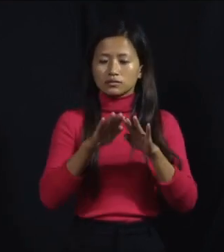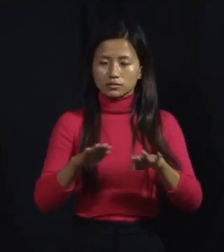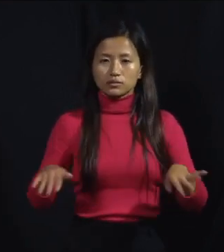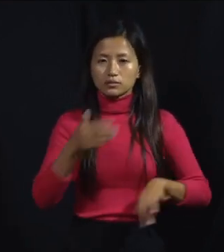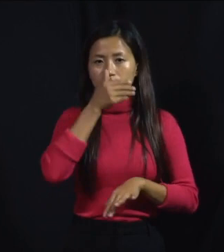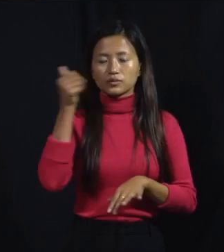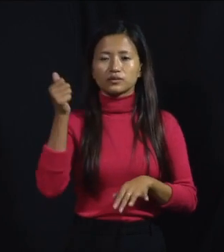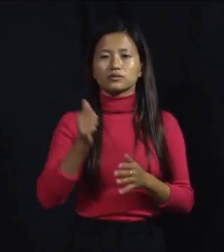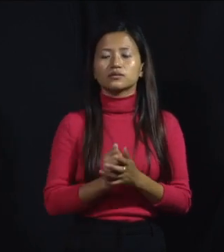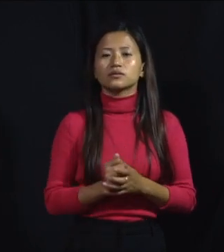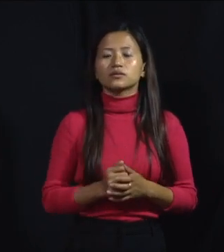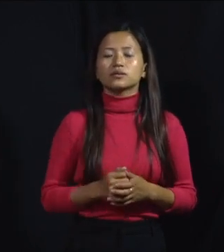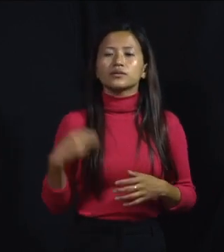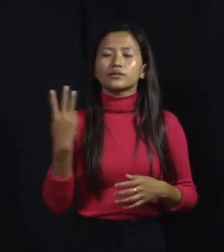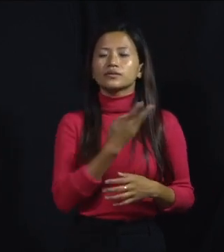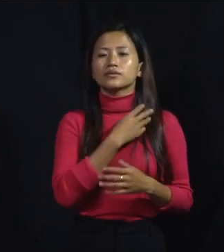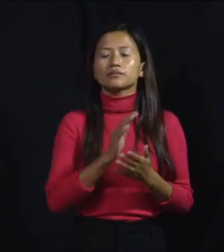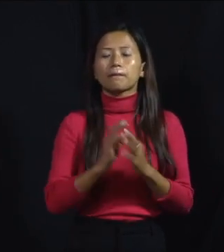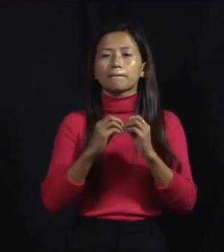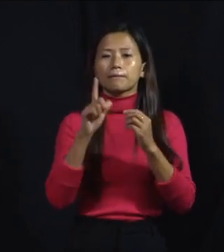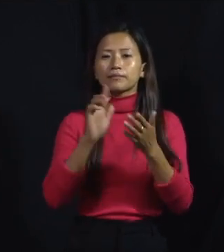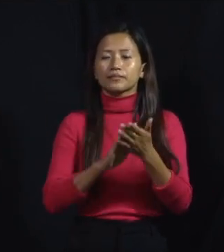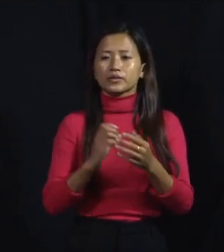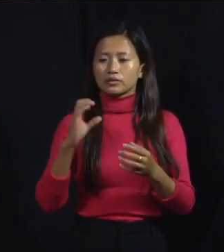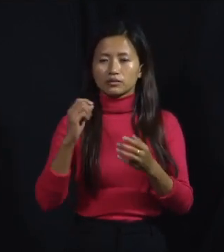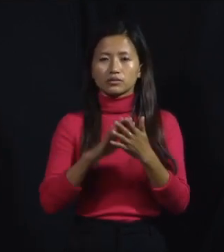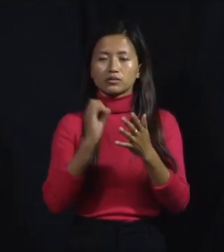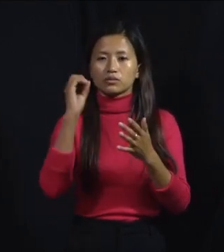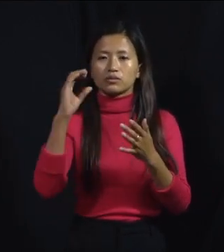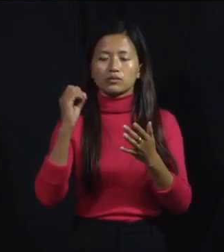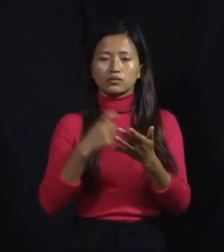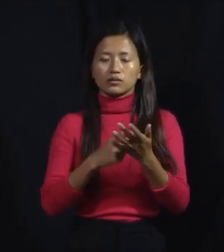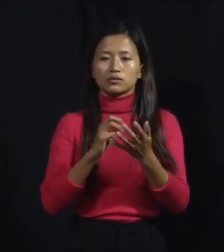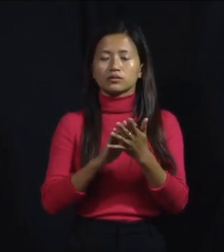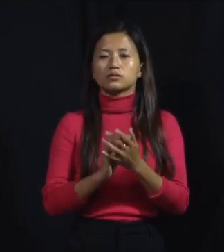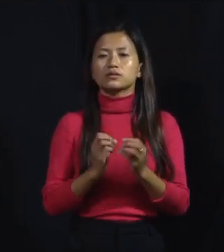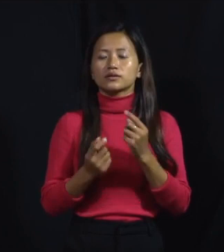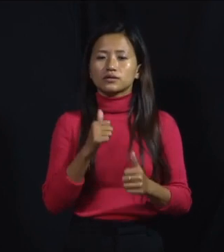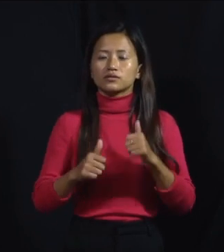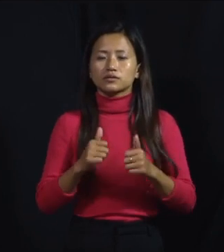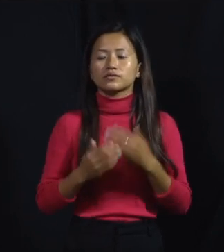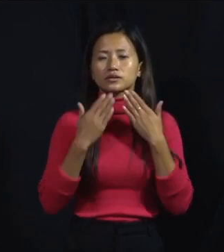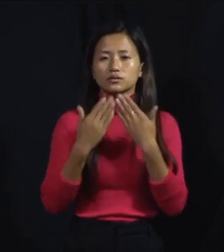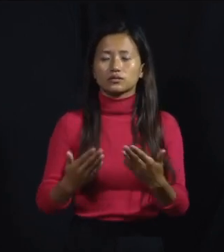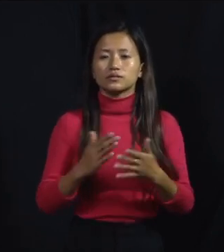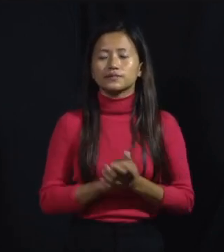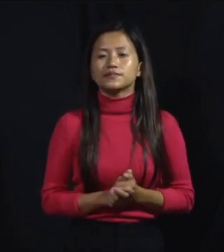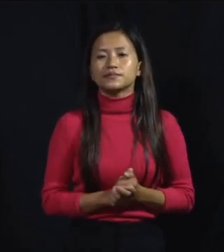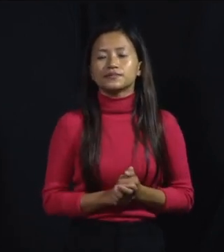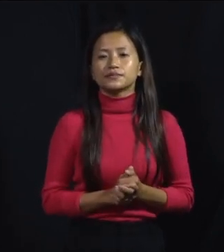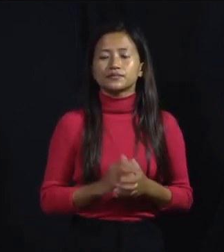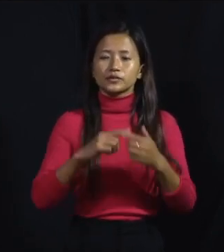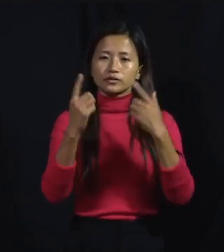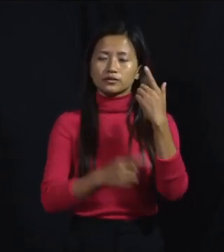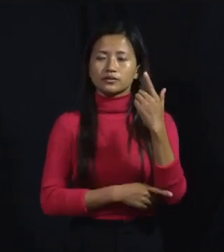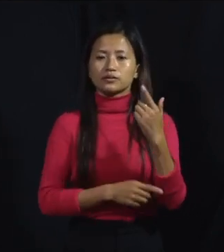students better, and then we can blend the curricular as well as the co-curricular activities of the school, right? So that is the